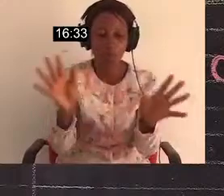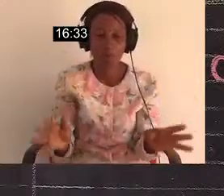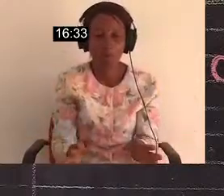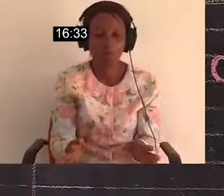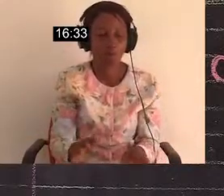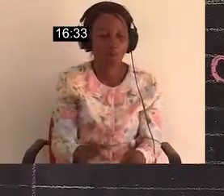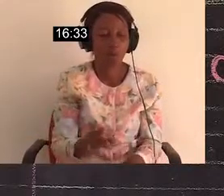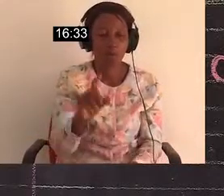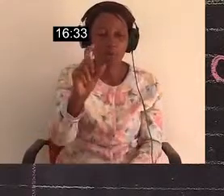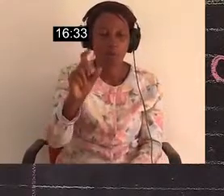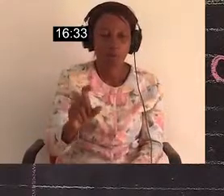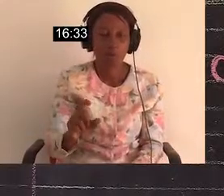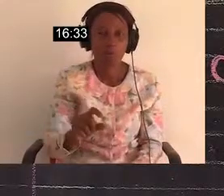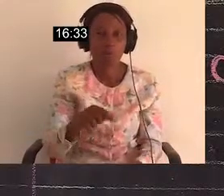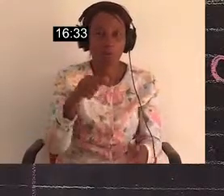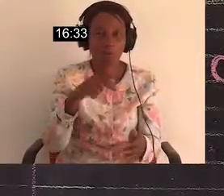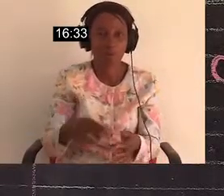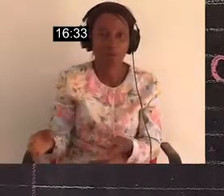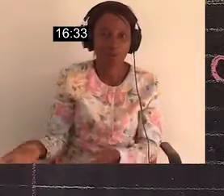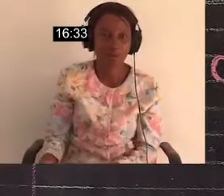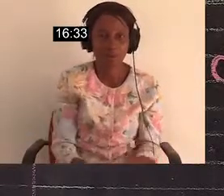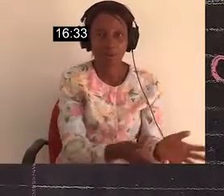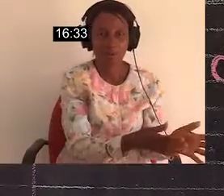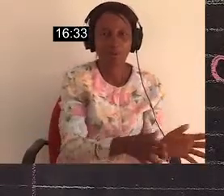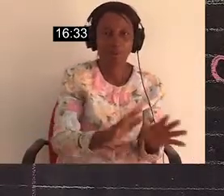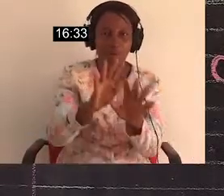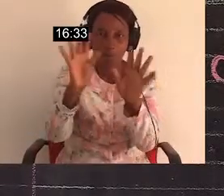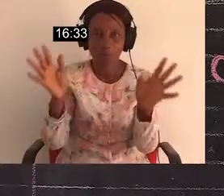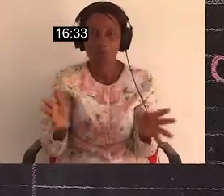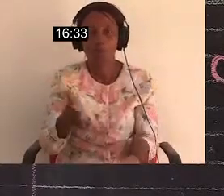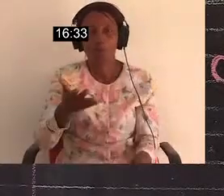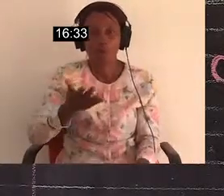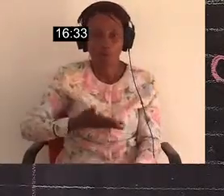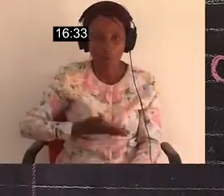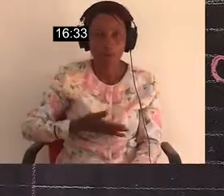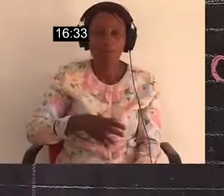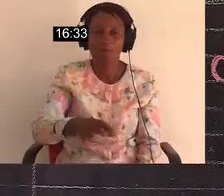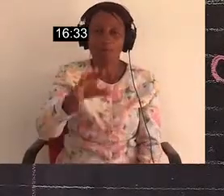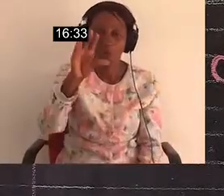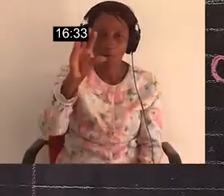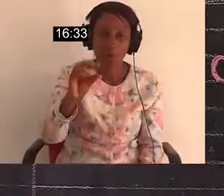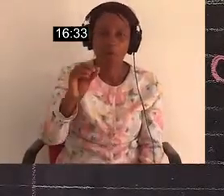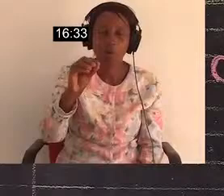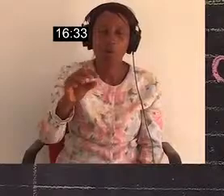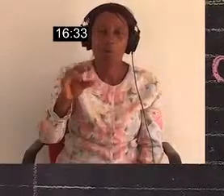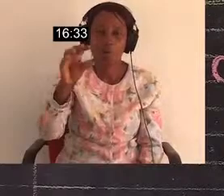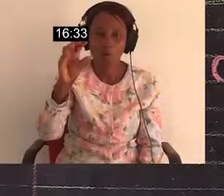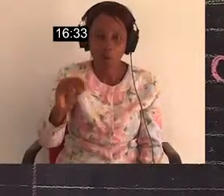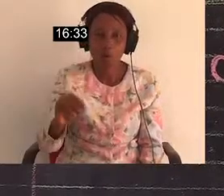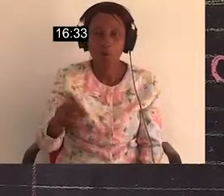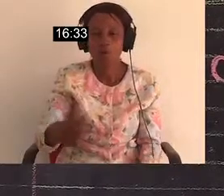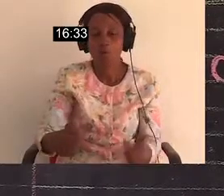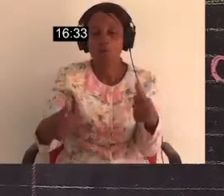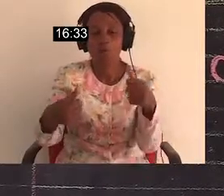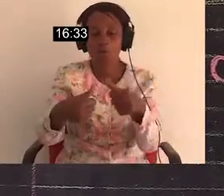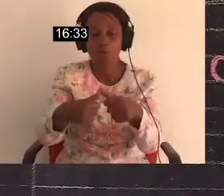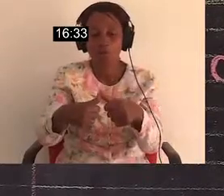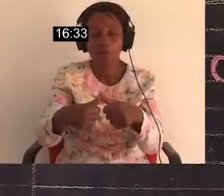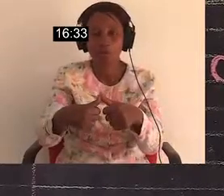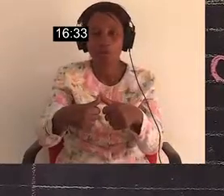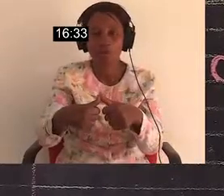words, but all those words are having the sound O related